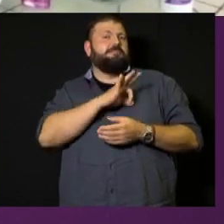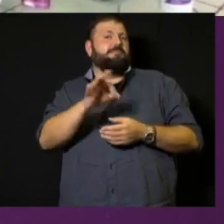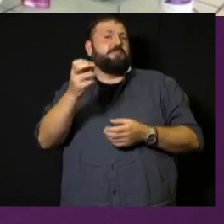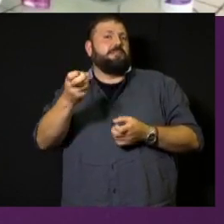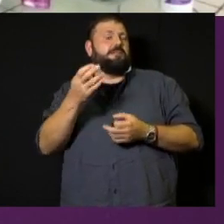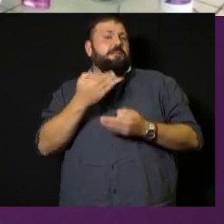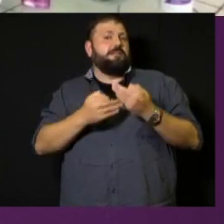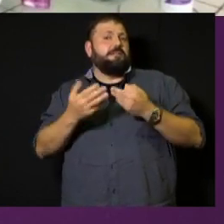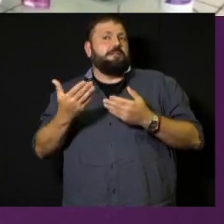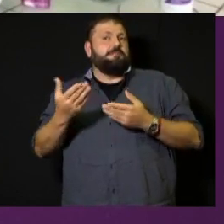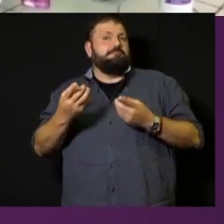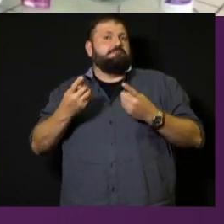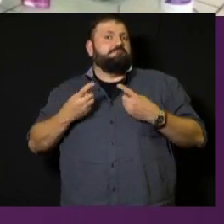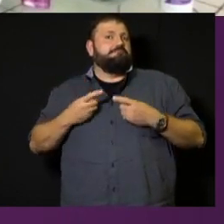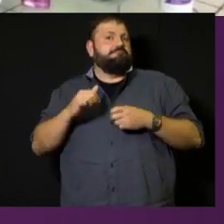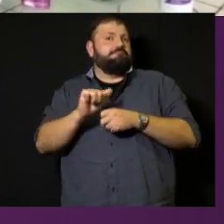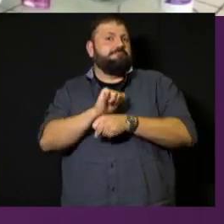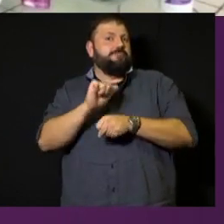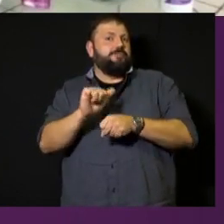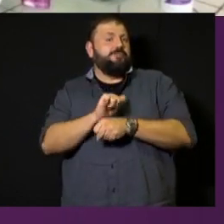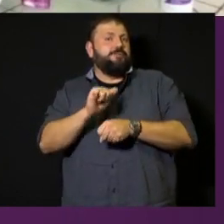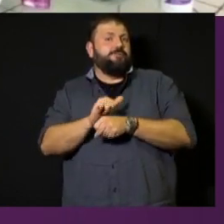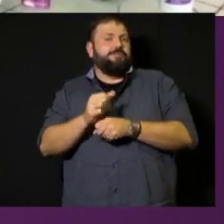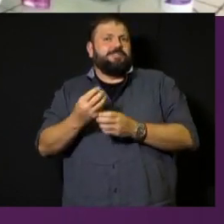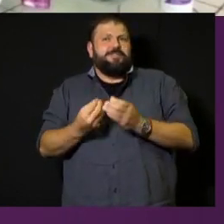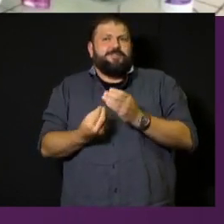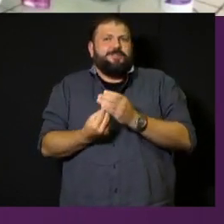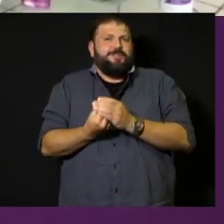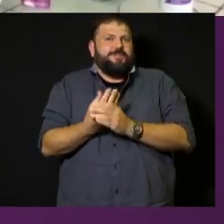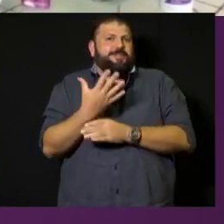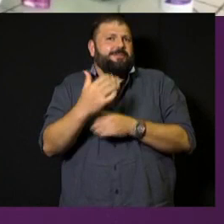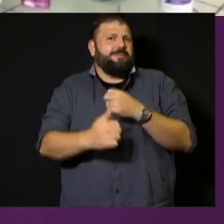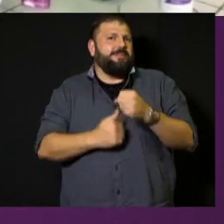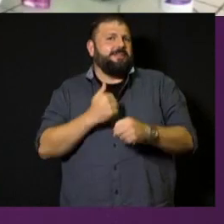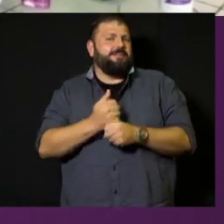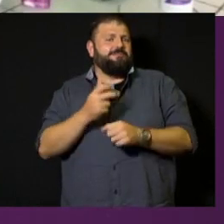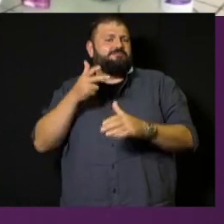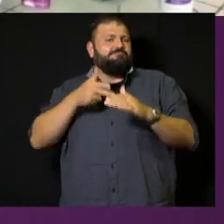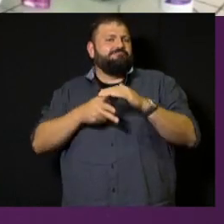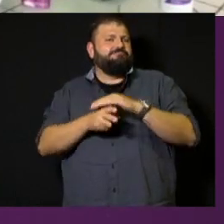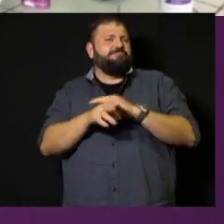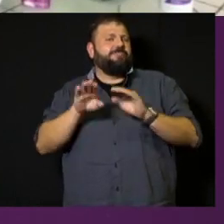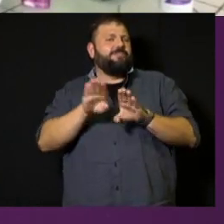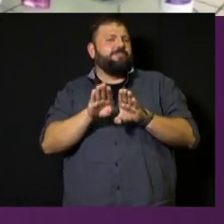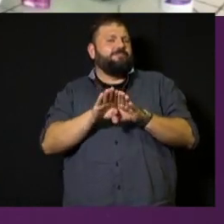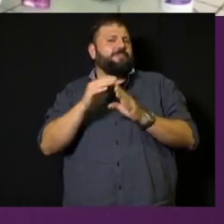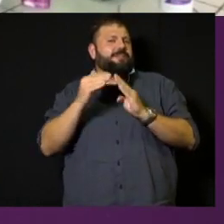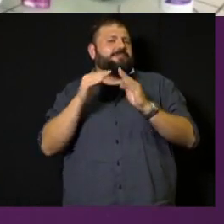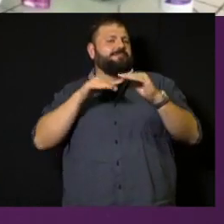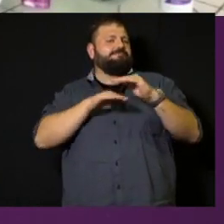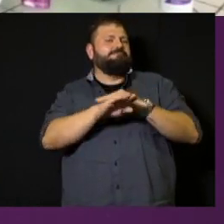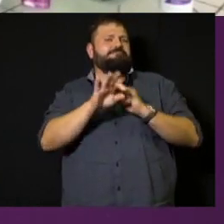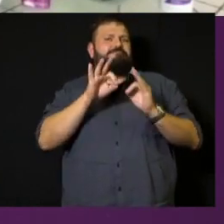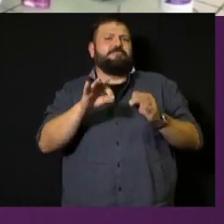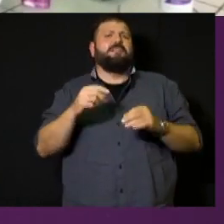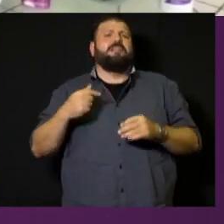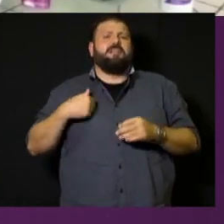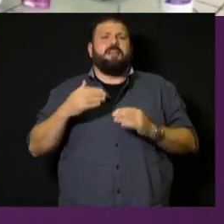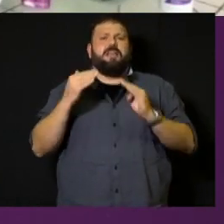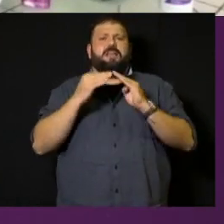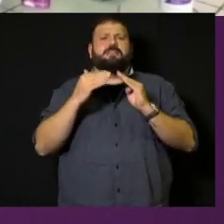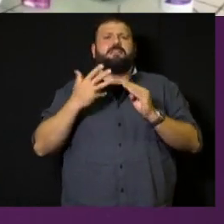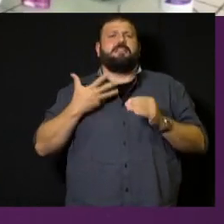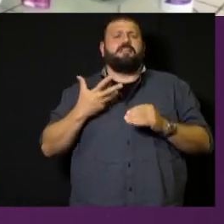you a brand new automobile in your garage. That results in problems because